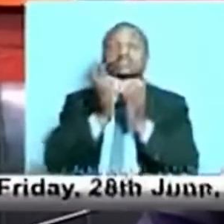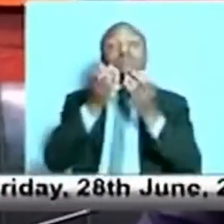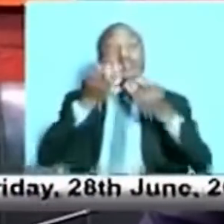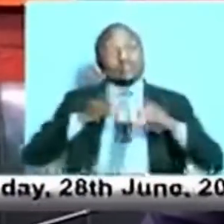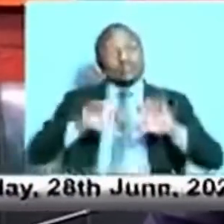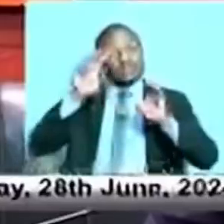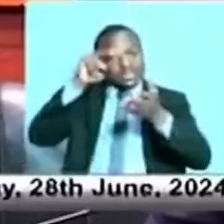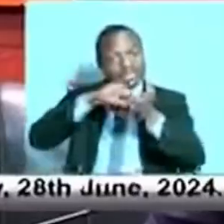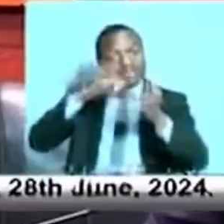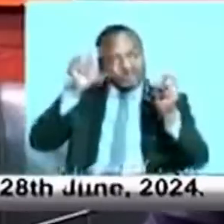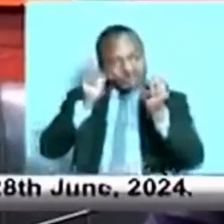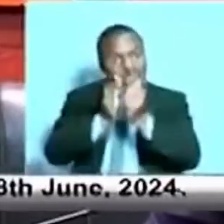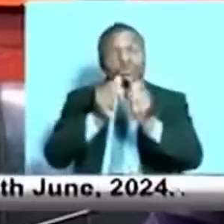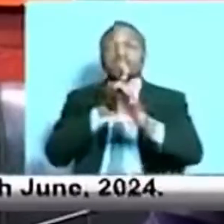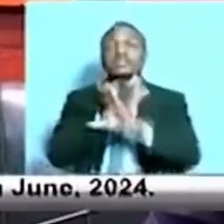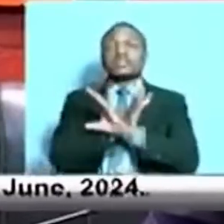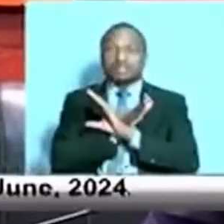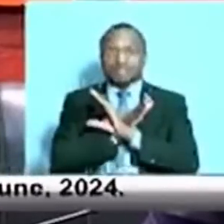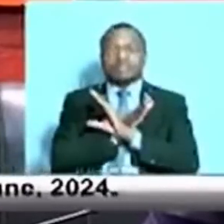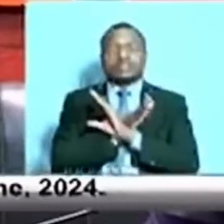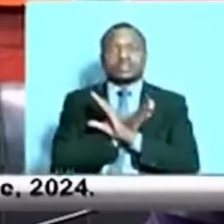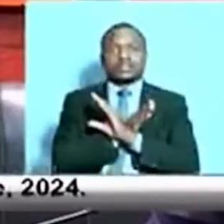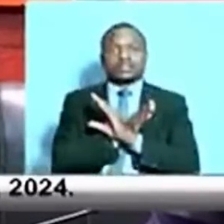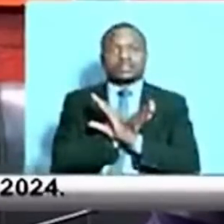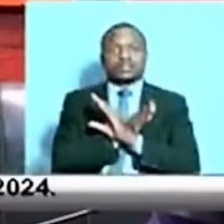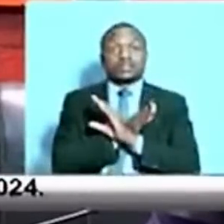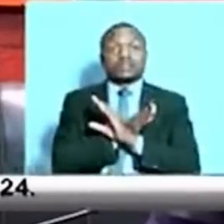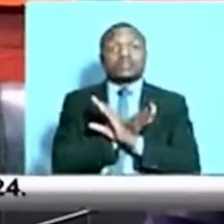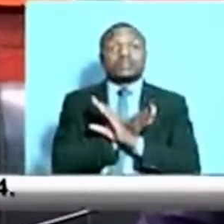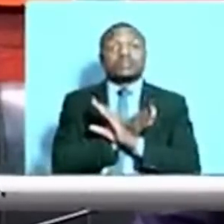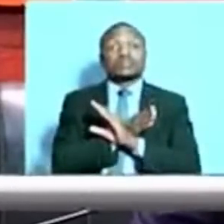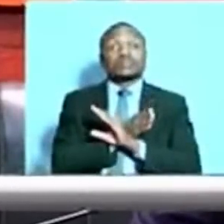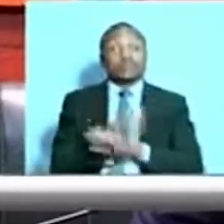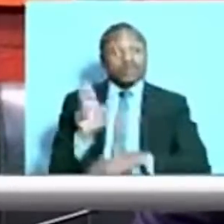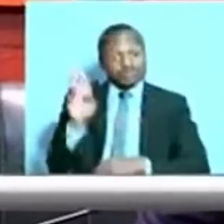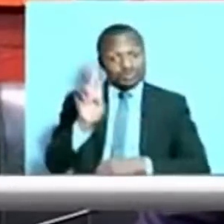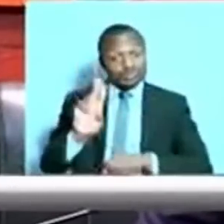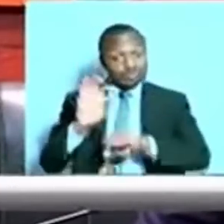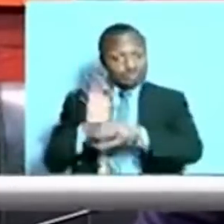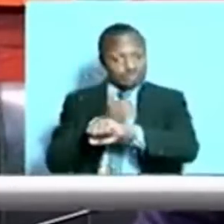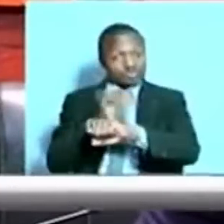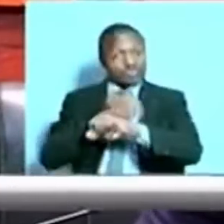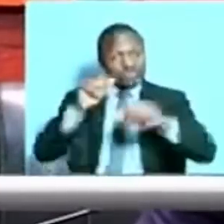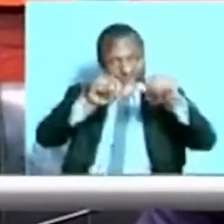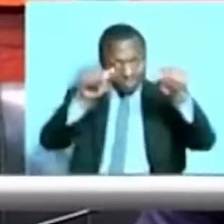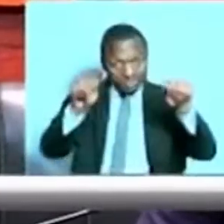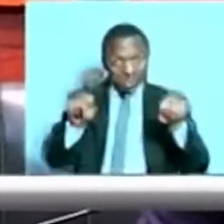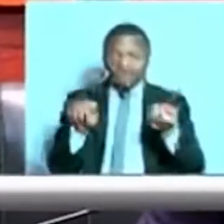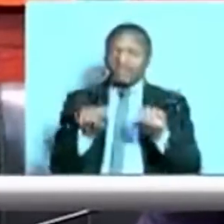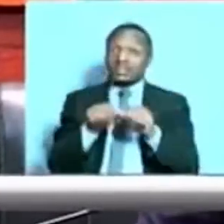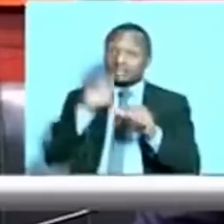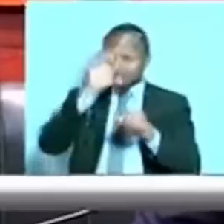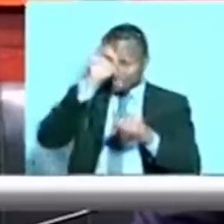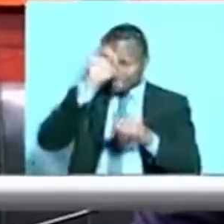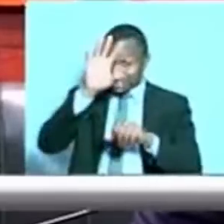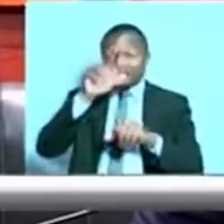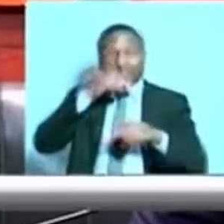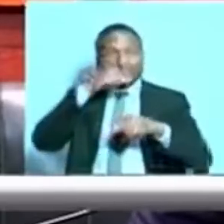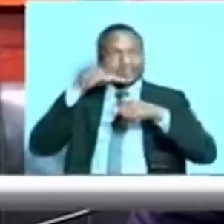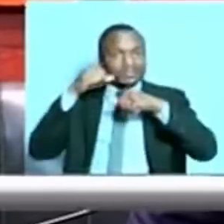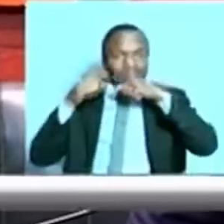with Zambia in harnessing the comparative advantage in the areas of mining,